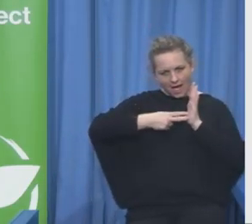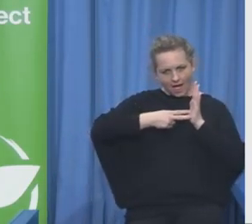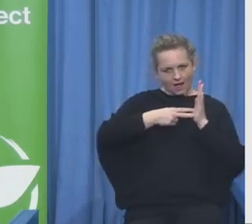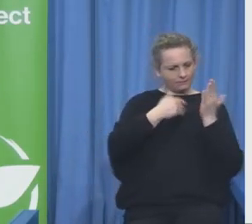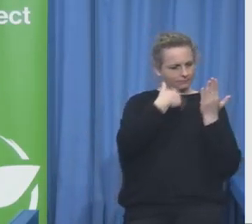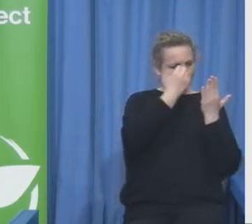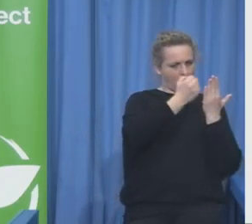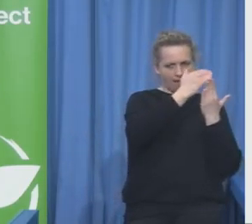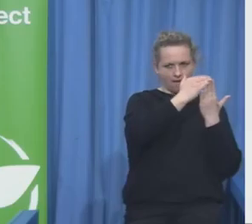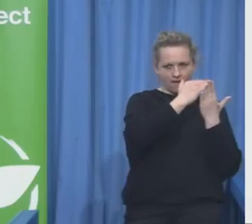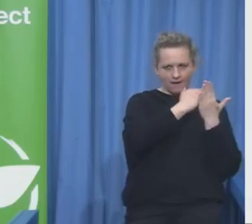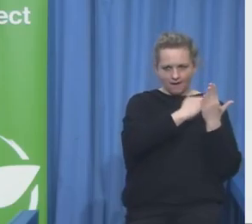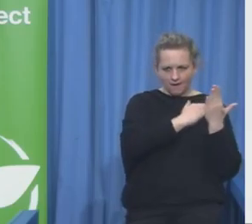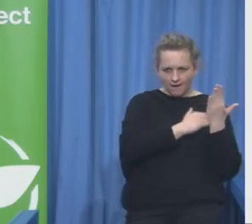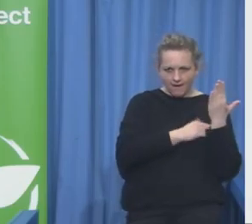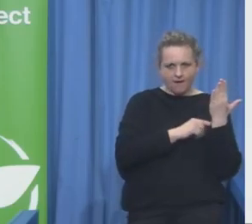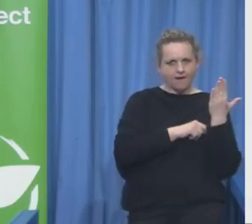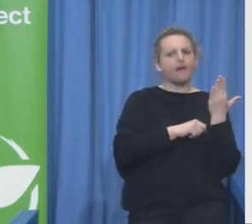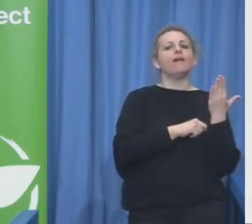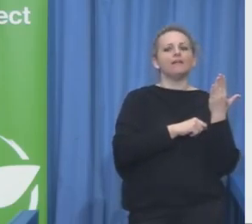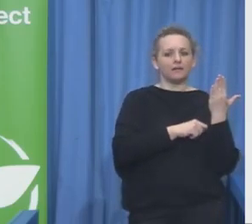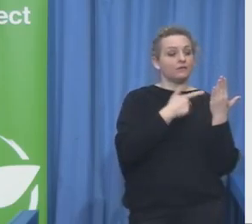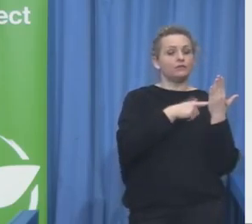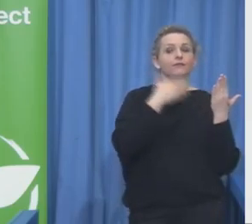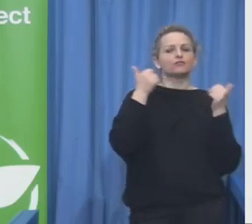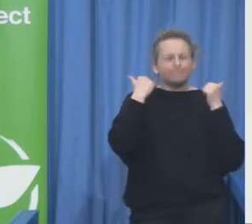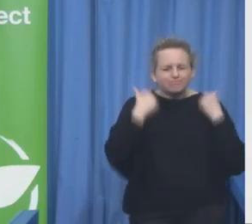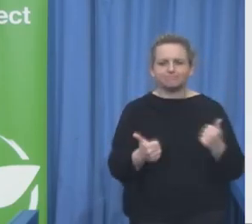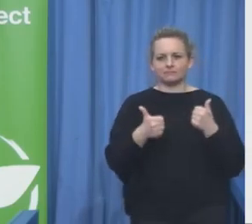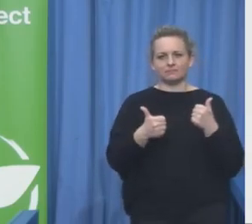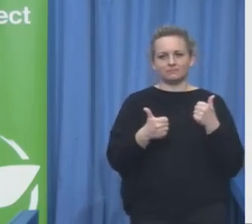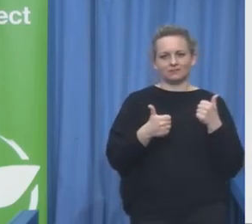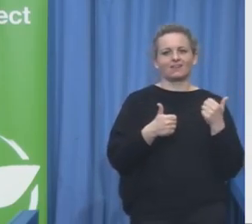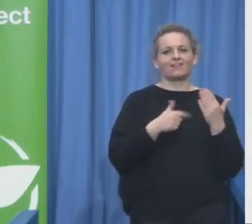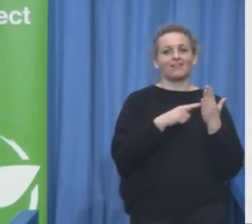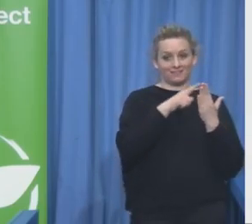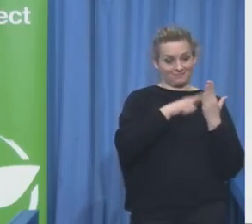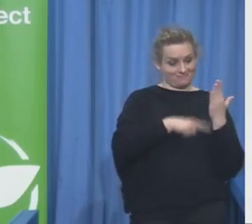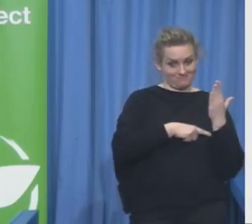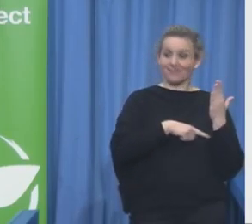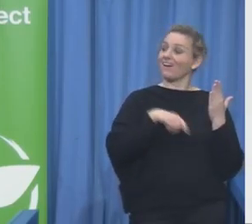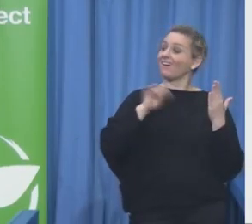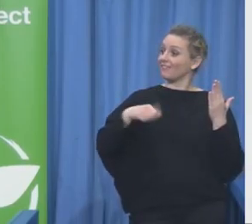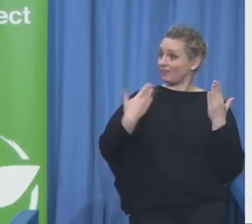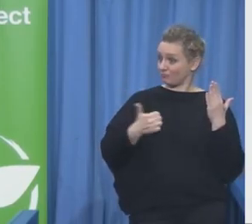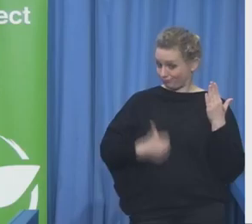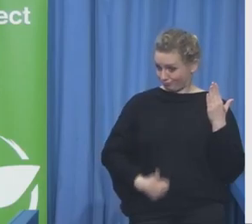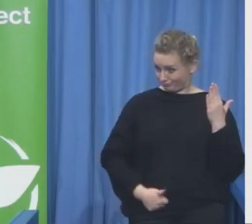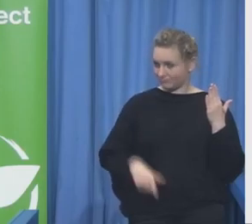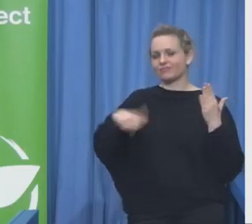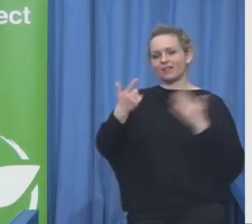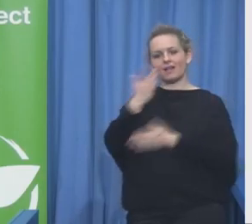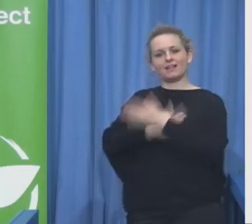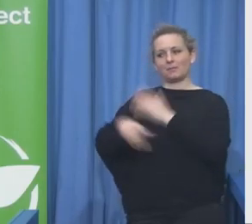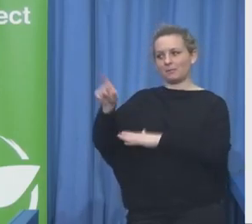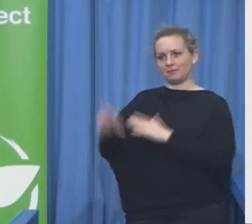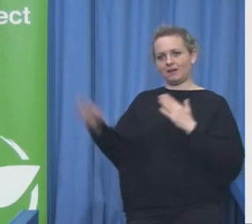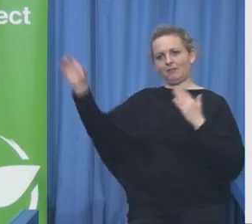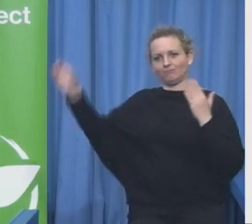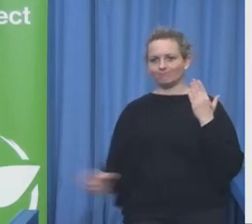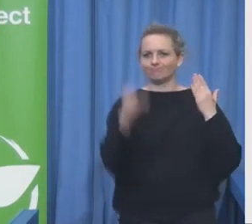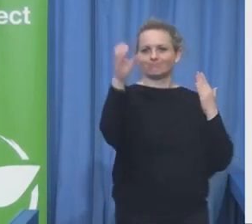begins with that assessment process. But I want to take one step back as part of my closing to say the thing you